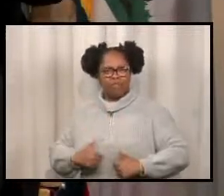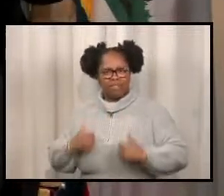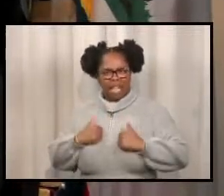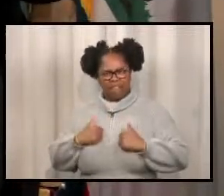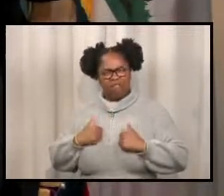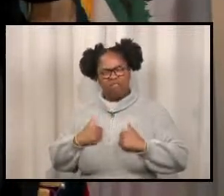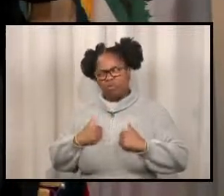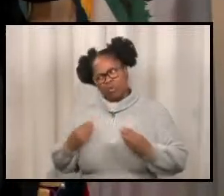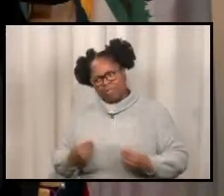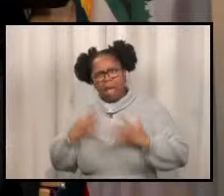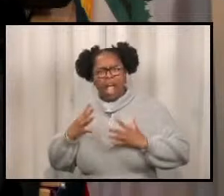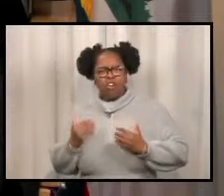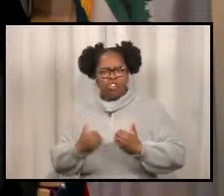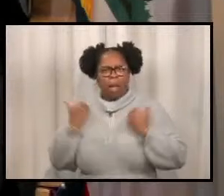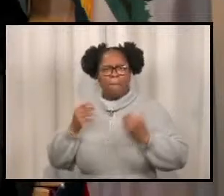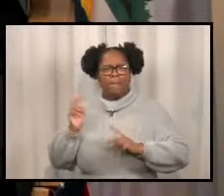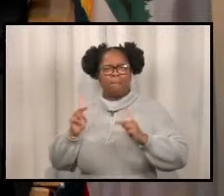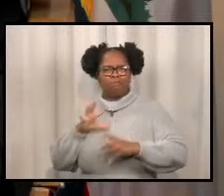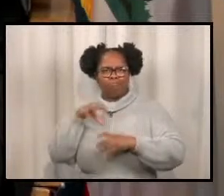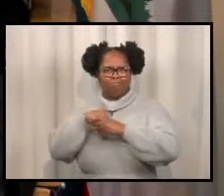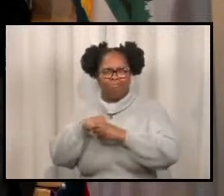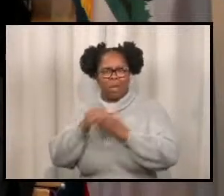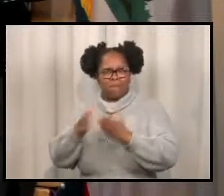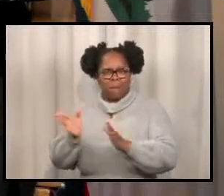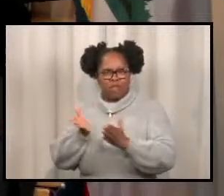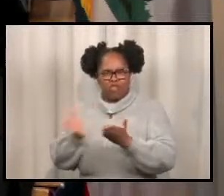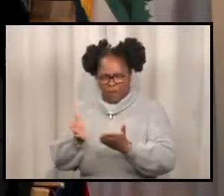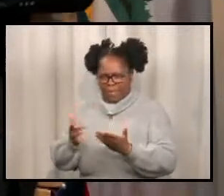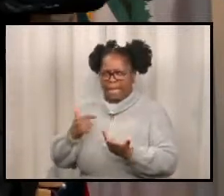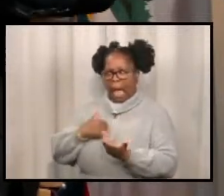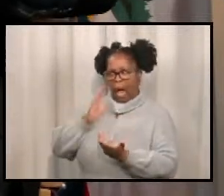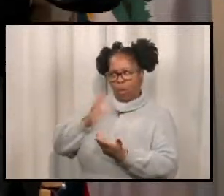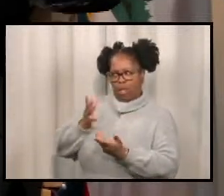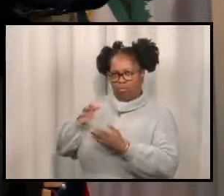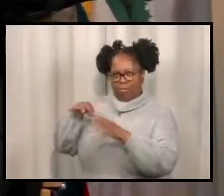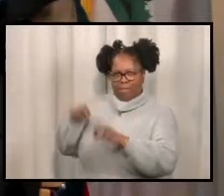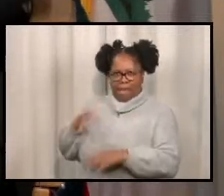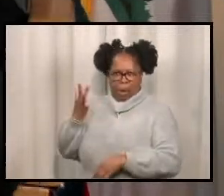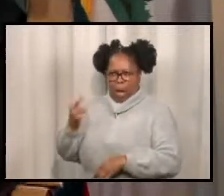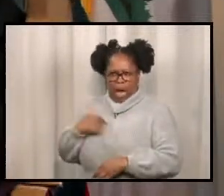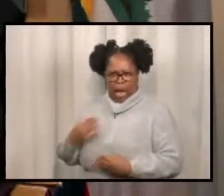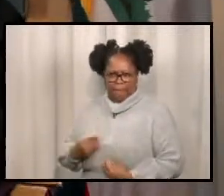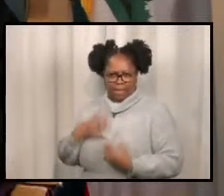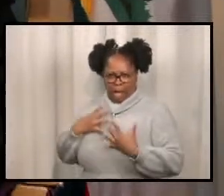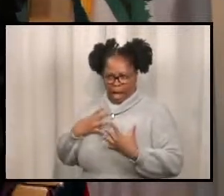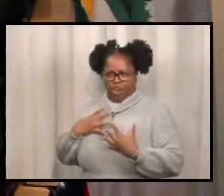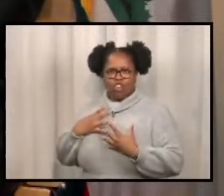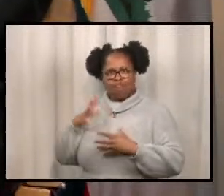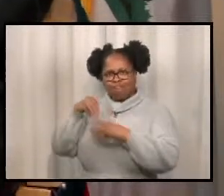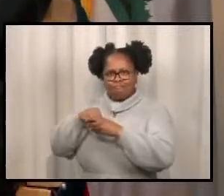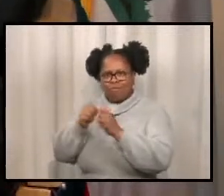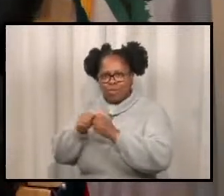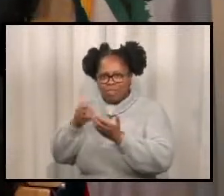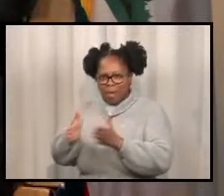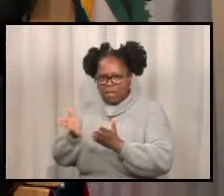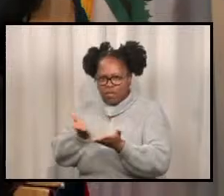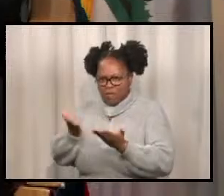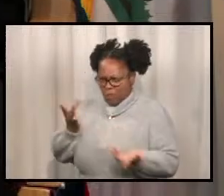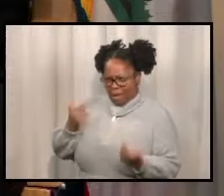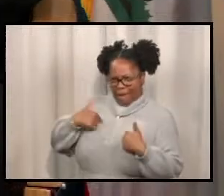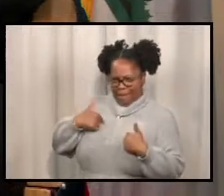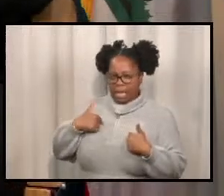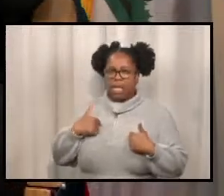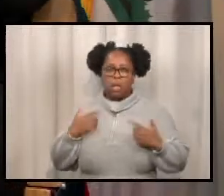young people into public service. So I'll talk about a little bit about why I got inspired to get engaged in public service.